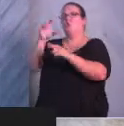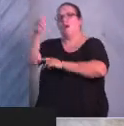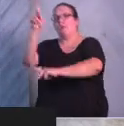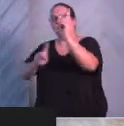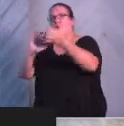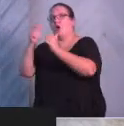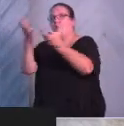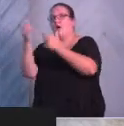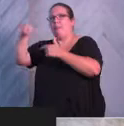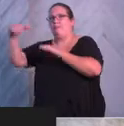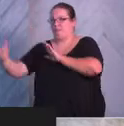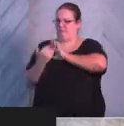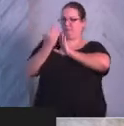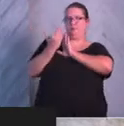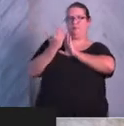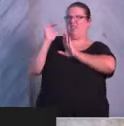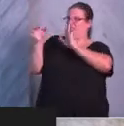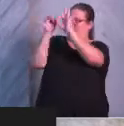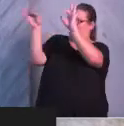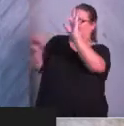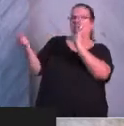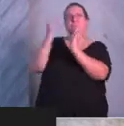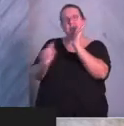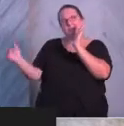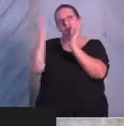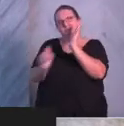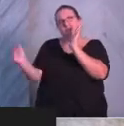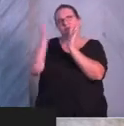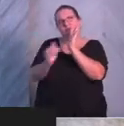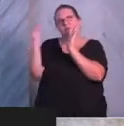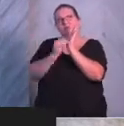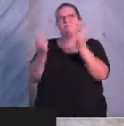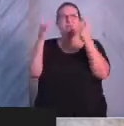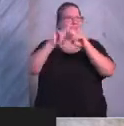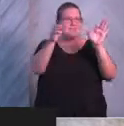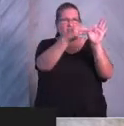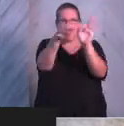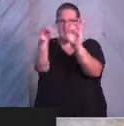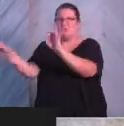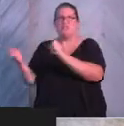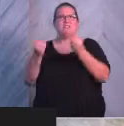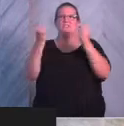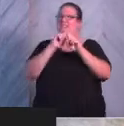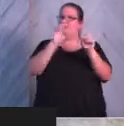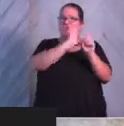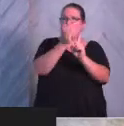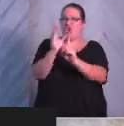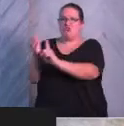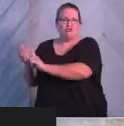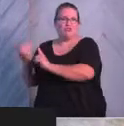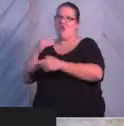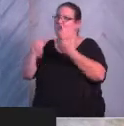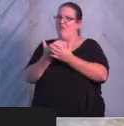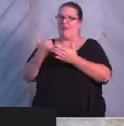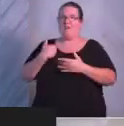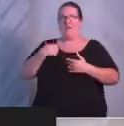have them do unto you." That statement is repeated over and over in many different languages and cultures. And I've often thought of it.